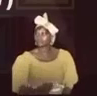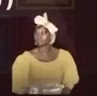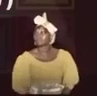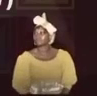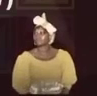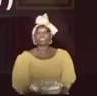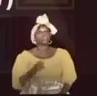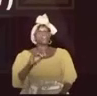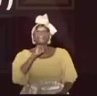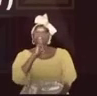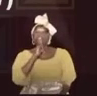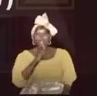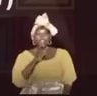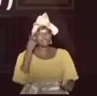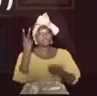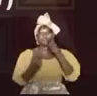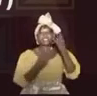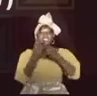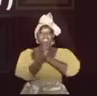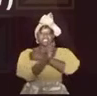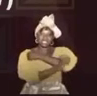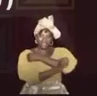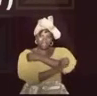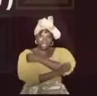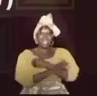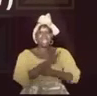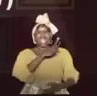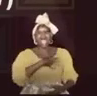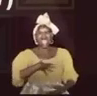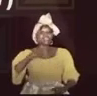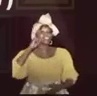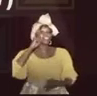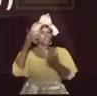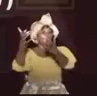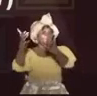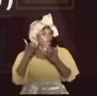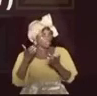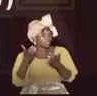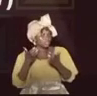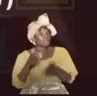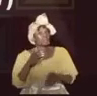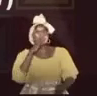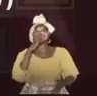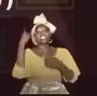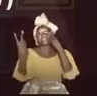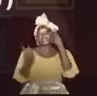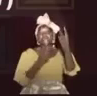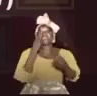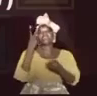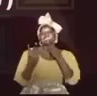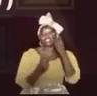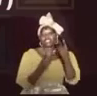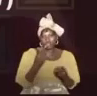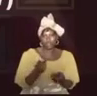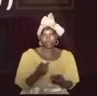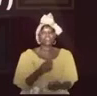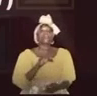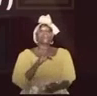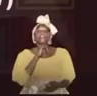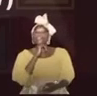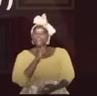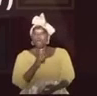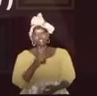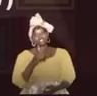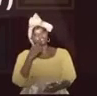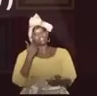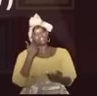He did not visit Sarah as she wanted. No, the visitation was not based on her need. It was based